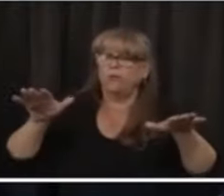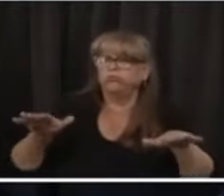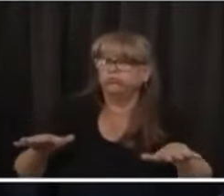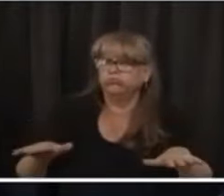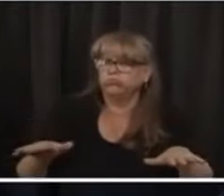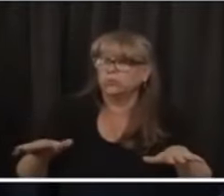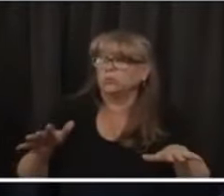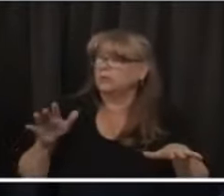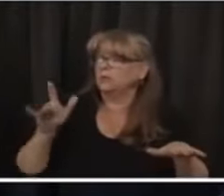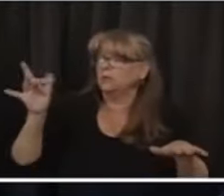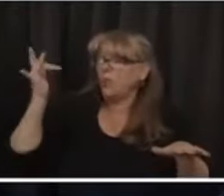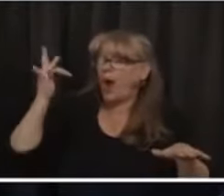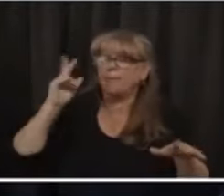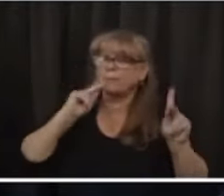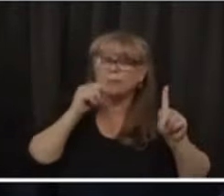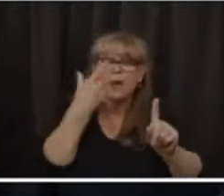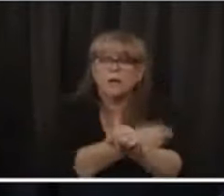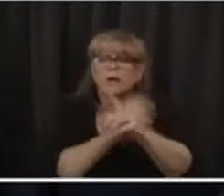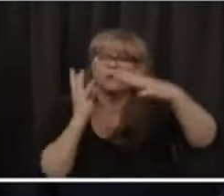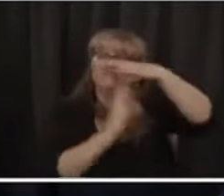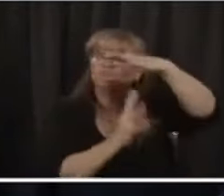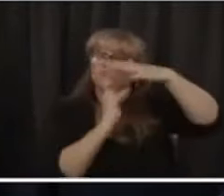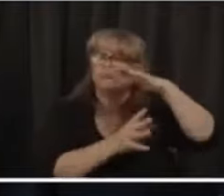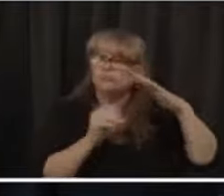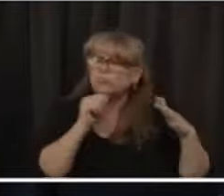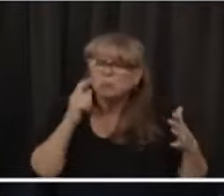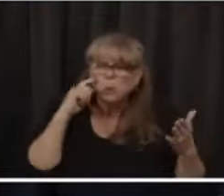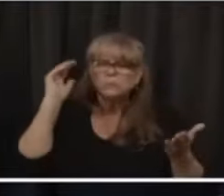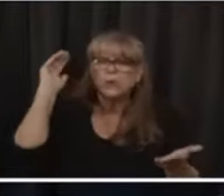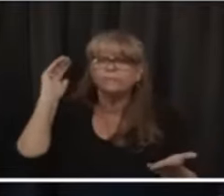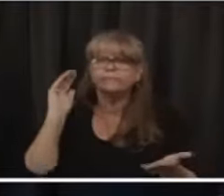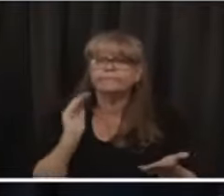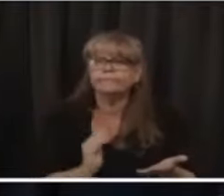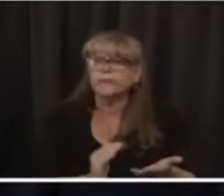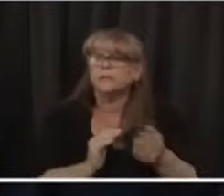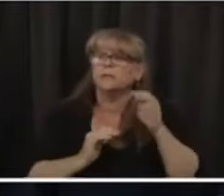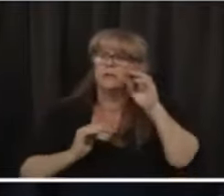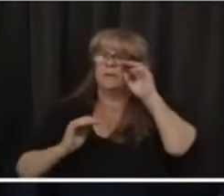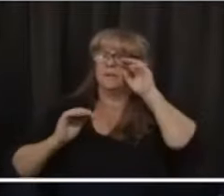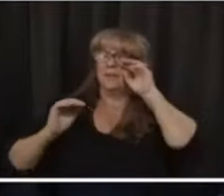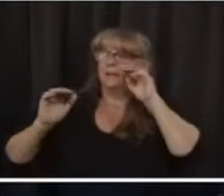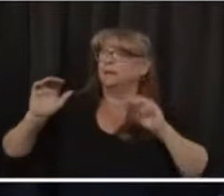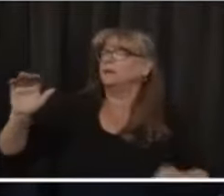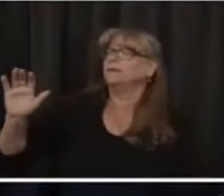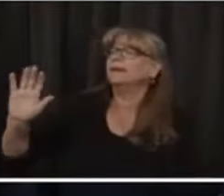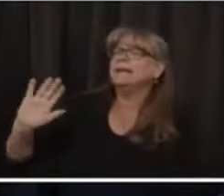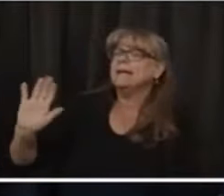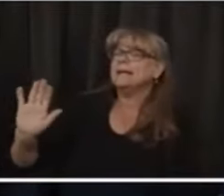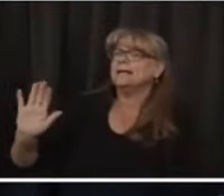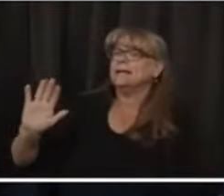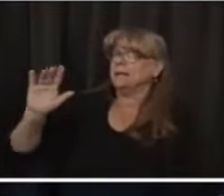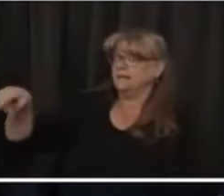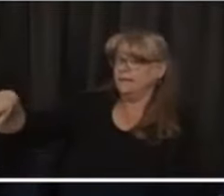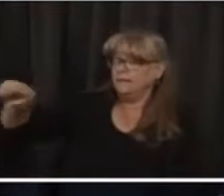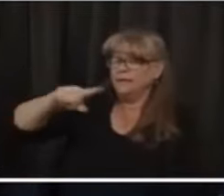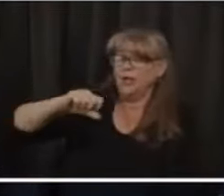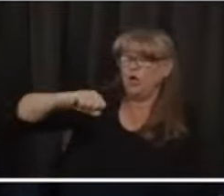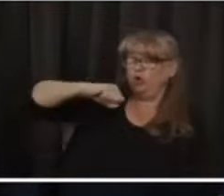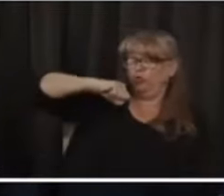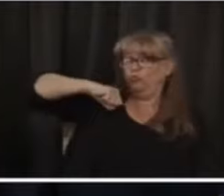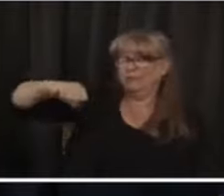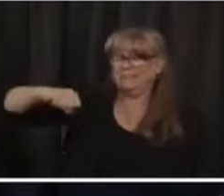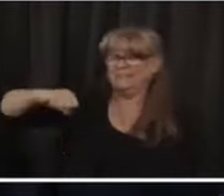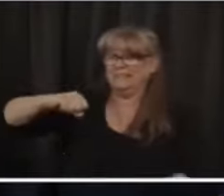Yeah, we're not at so we're not at a it's not a resistance to vaccine issue. It is what you might call